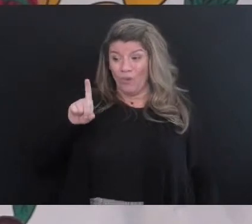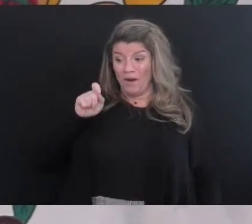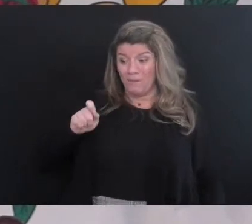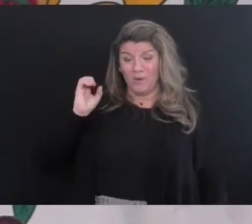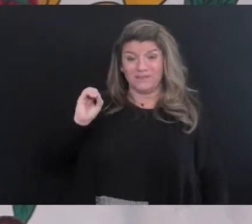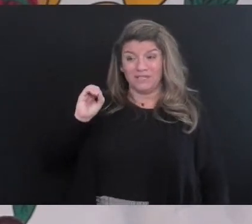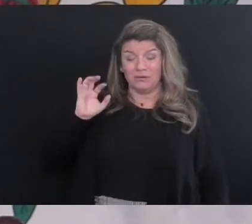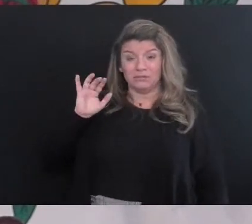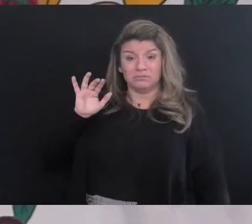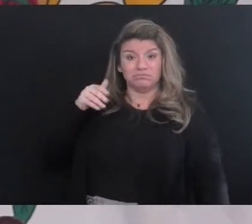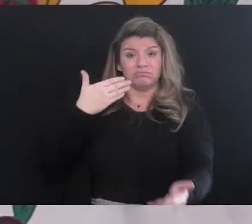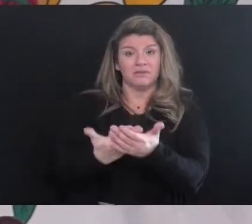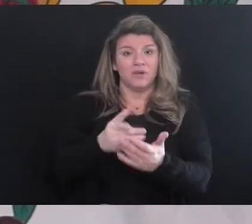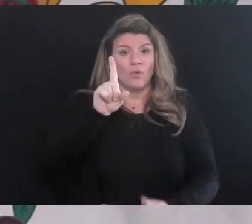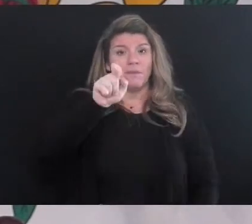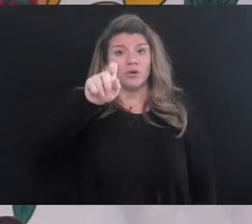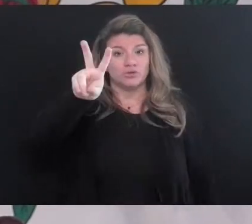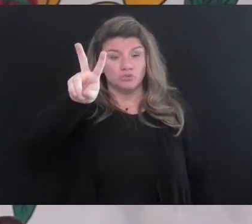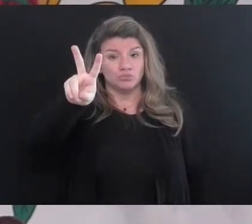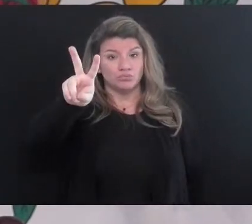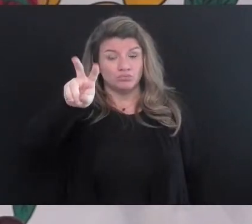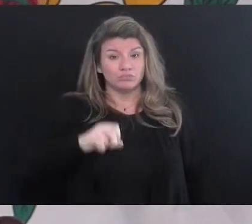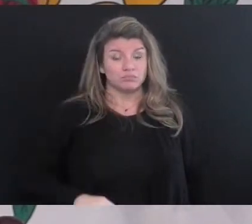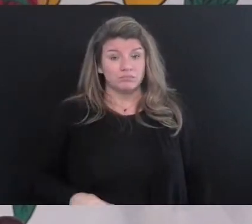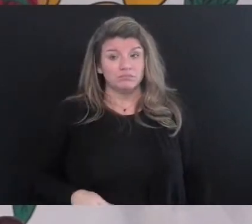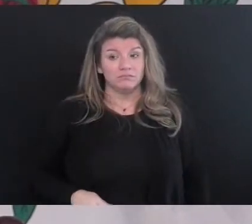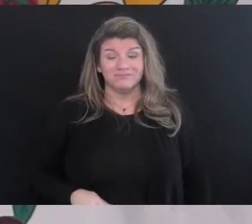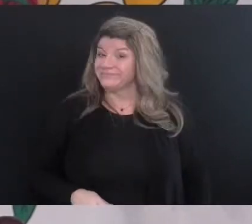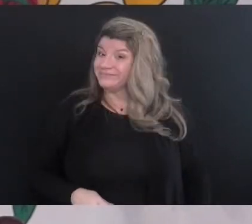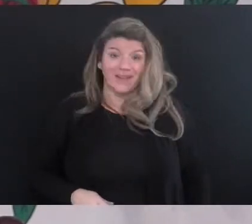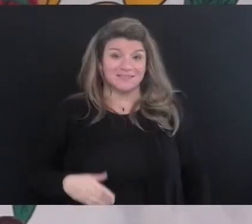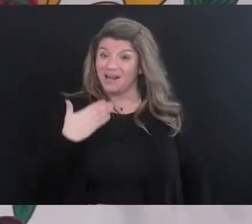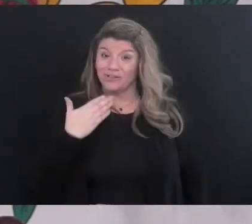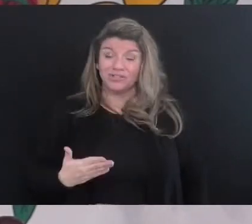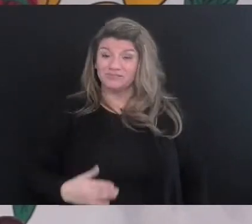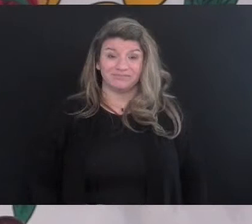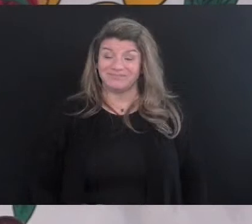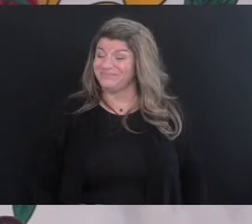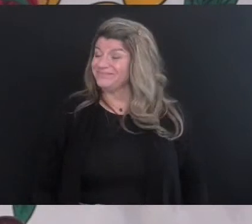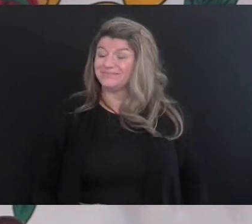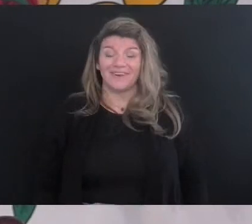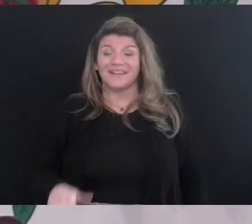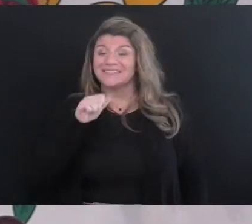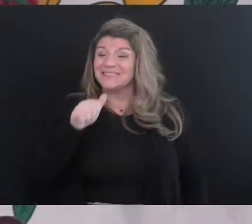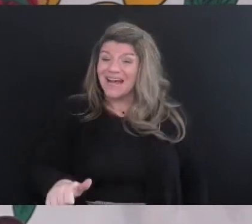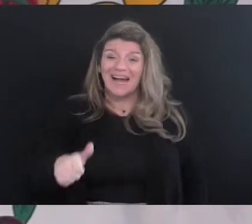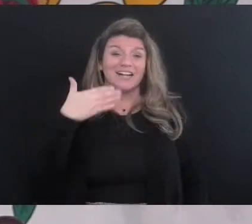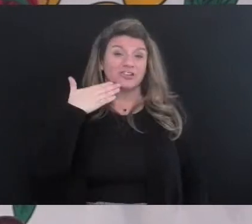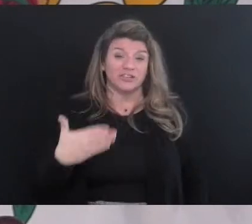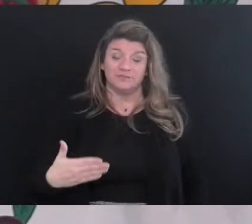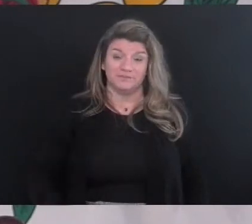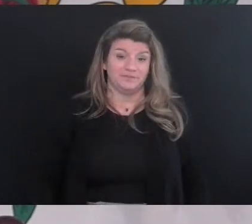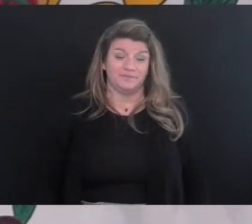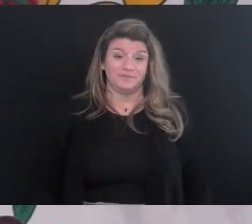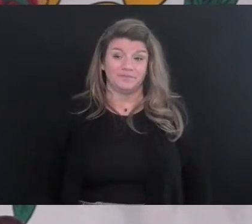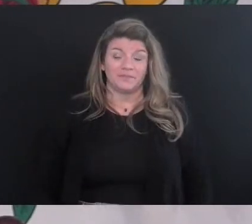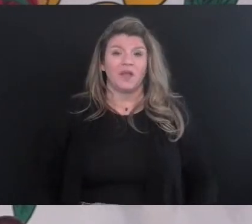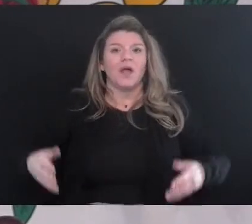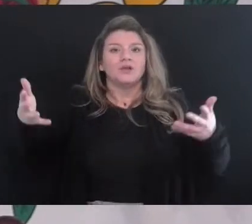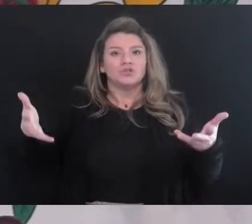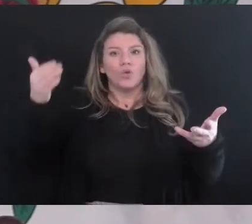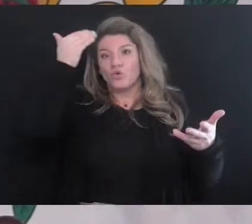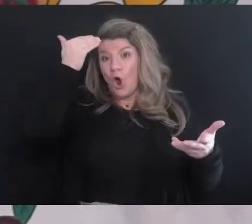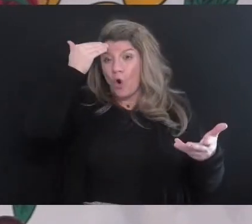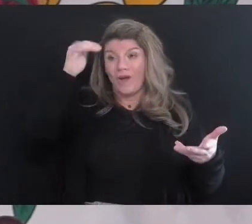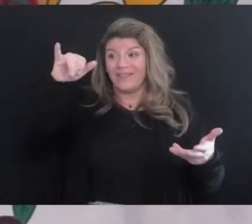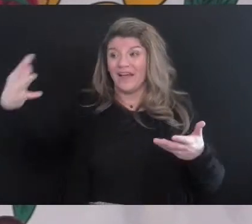to 1.2, and that's not good. It's just not good. So with all of